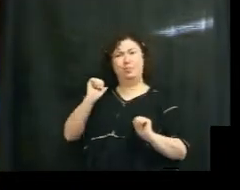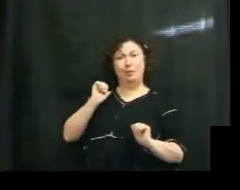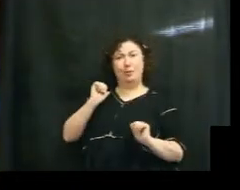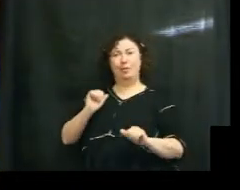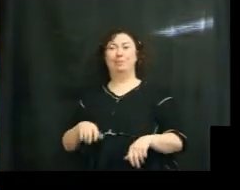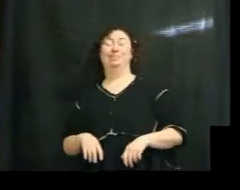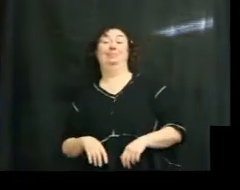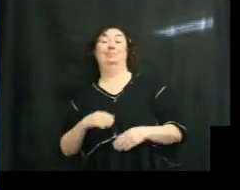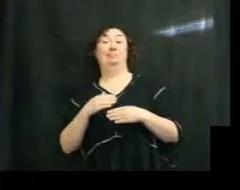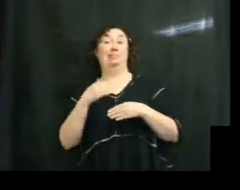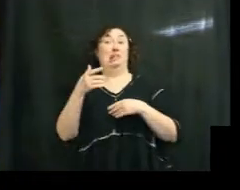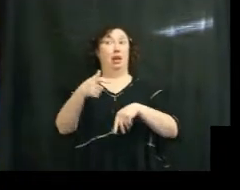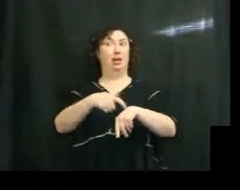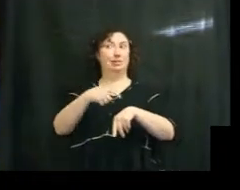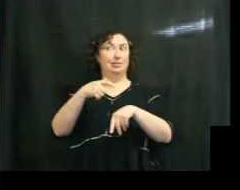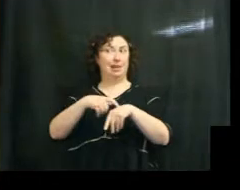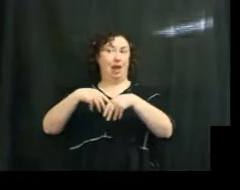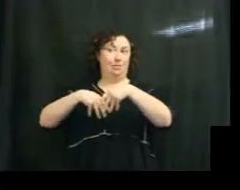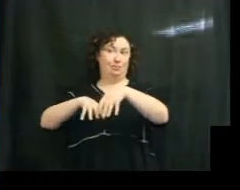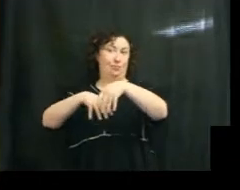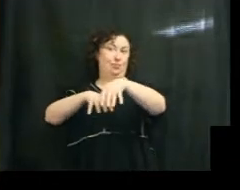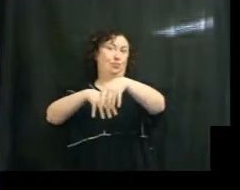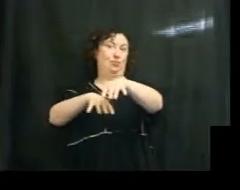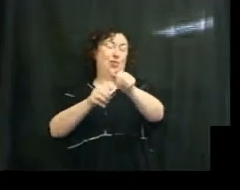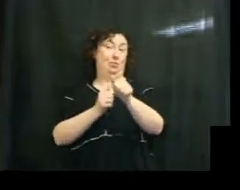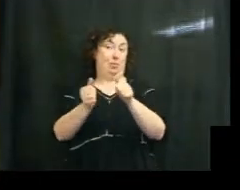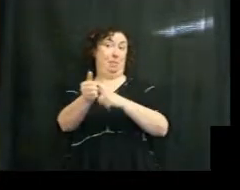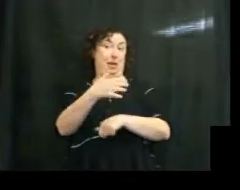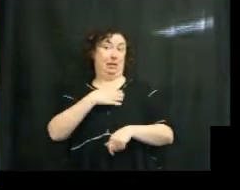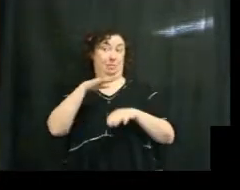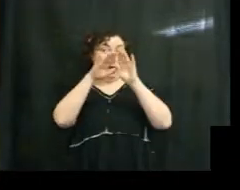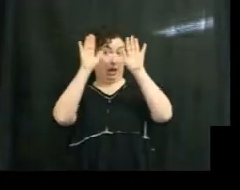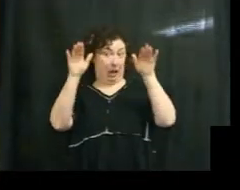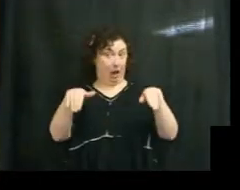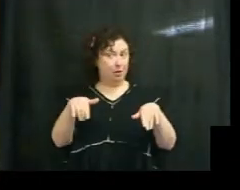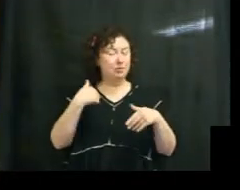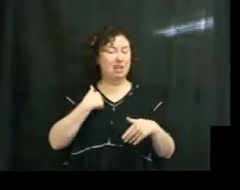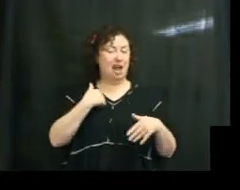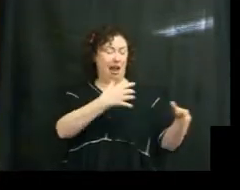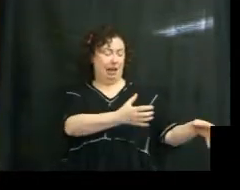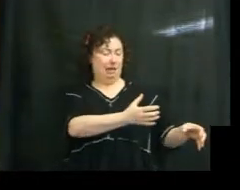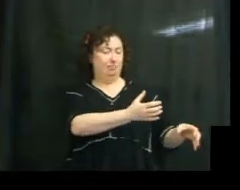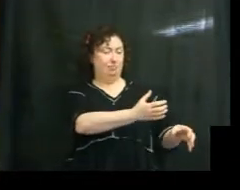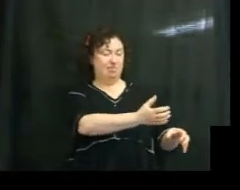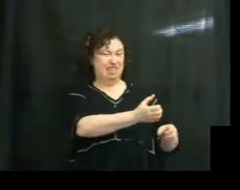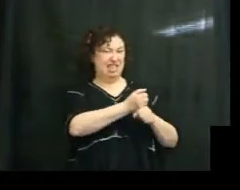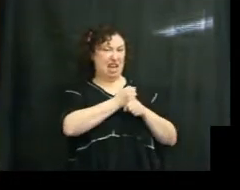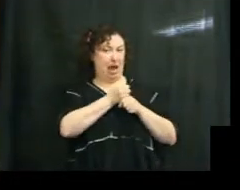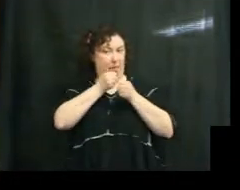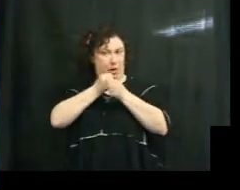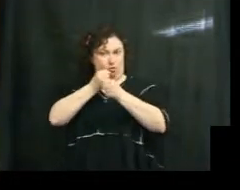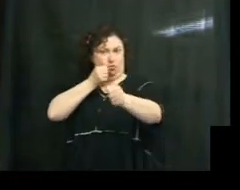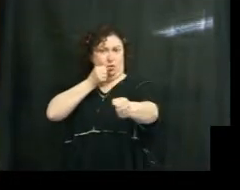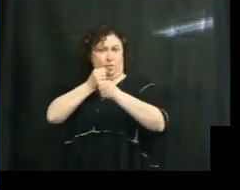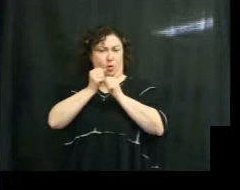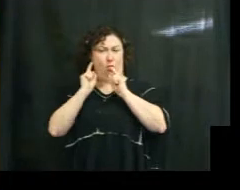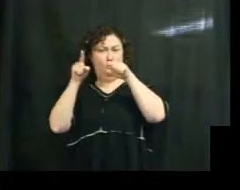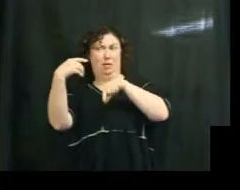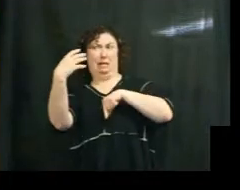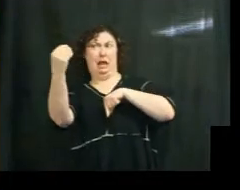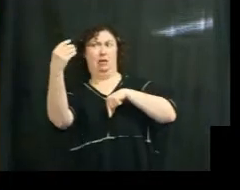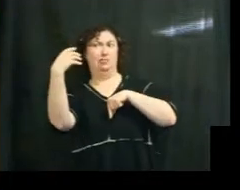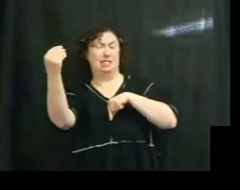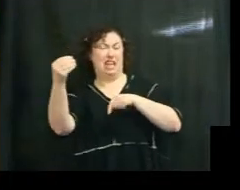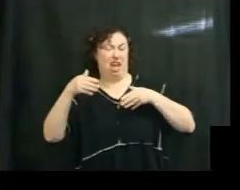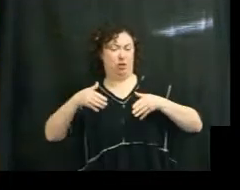The next time the parade went by my house, I grabbed that trombone and headed out into the street.